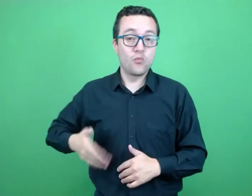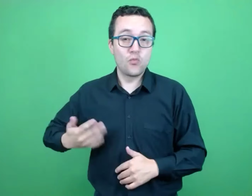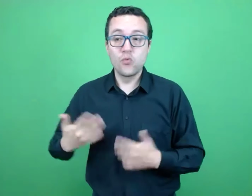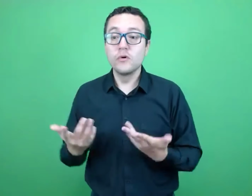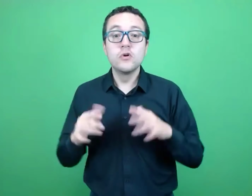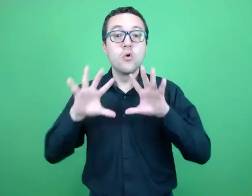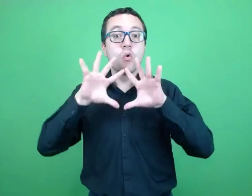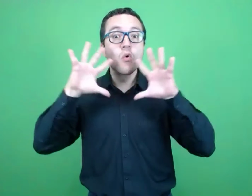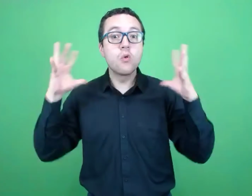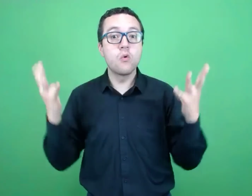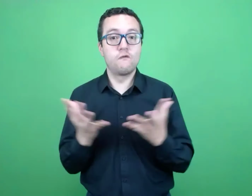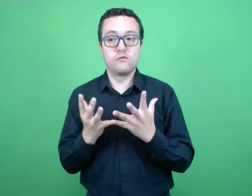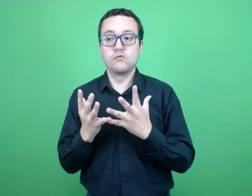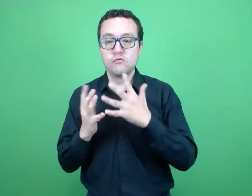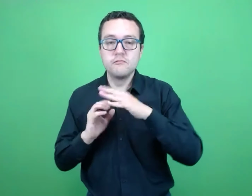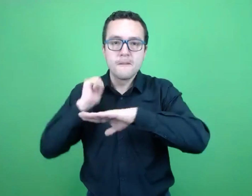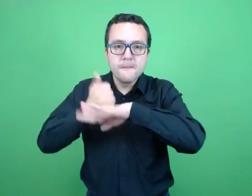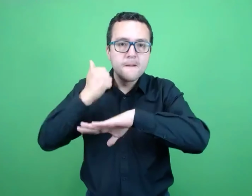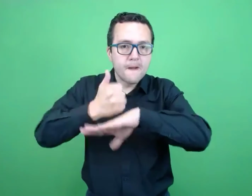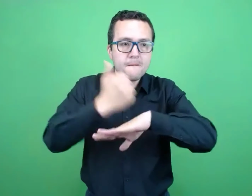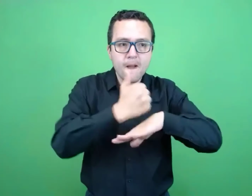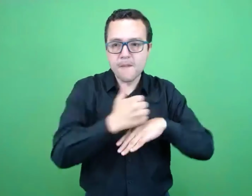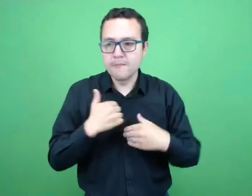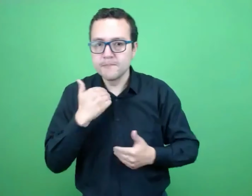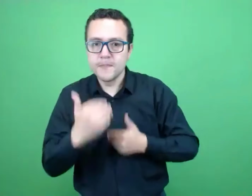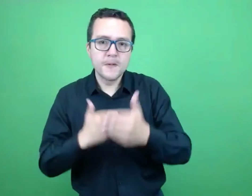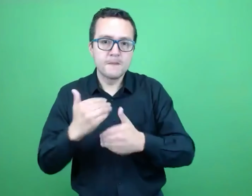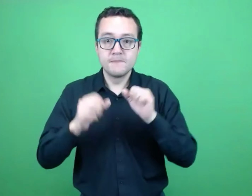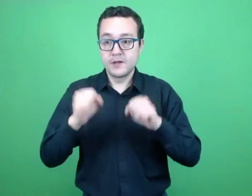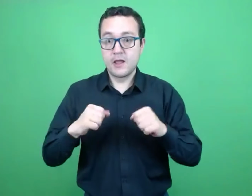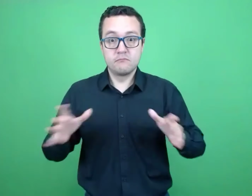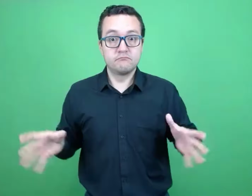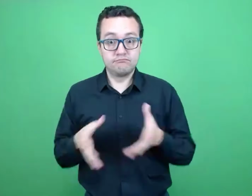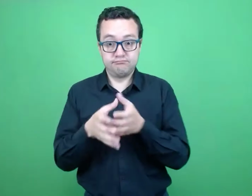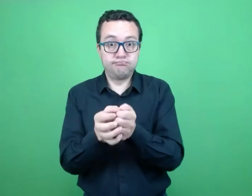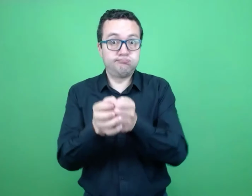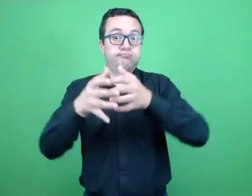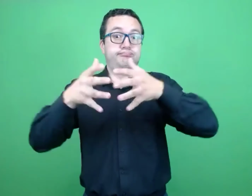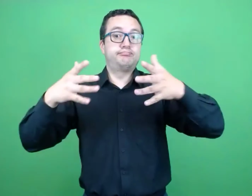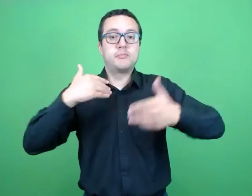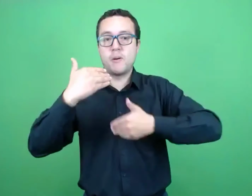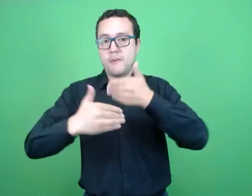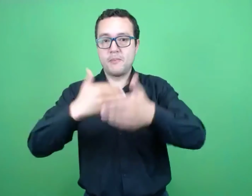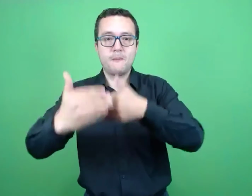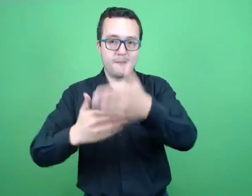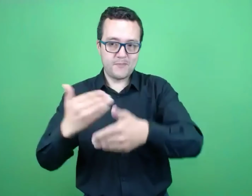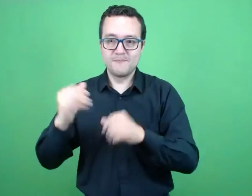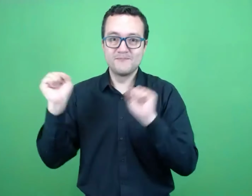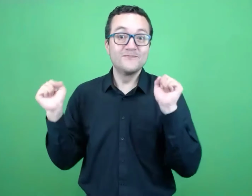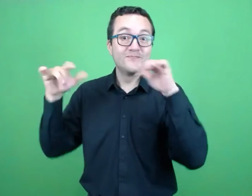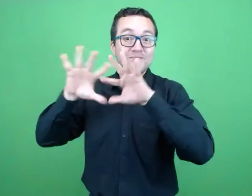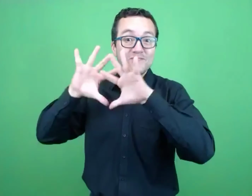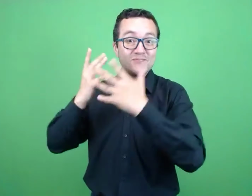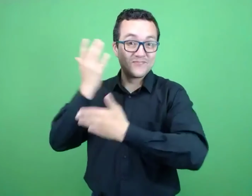progress. And fortunately for you all, I'm not going to be the one talking today. We have a list of fantastic speakers, I